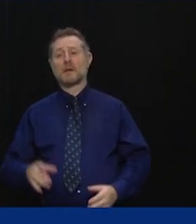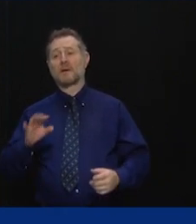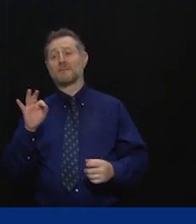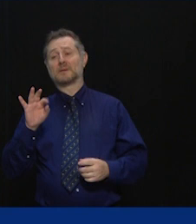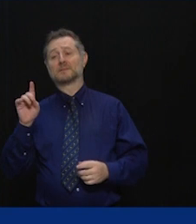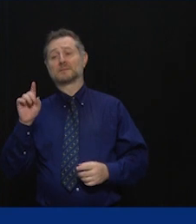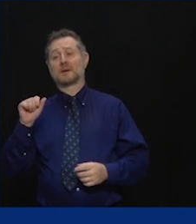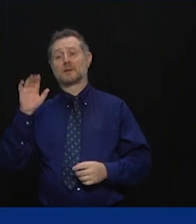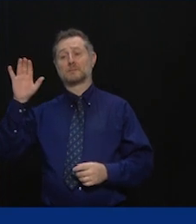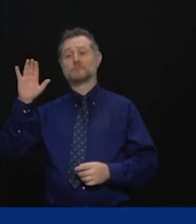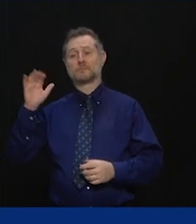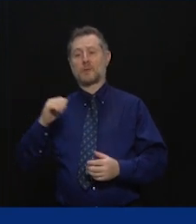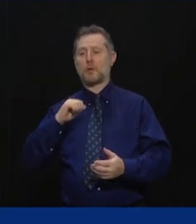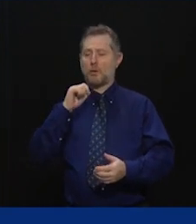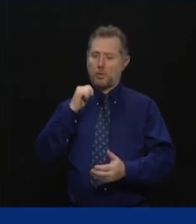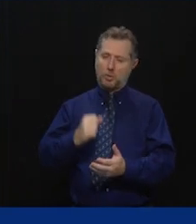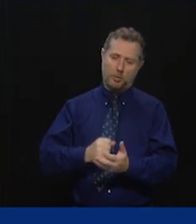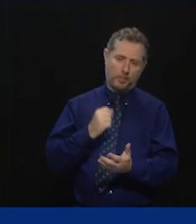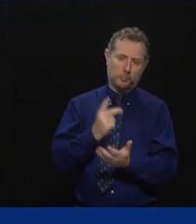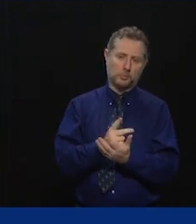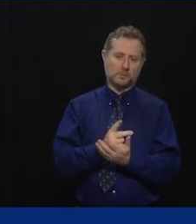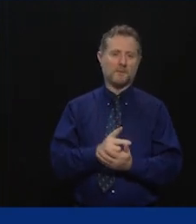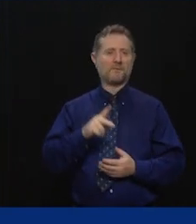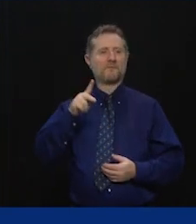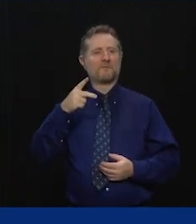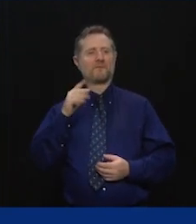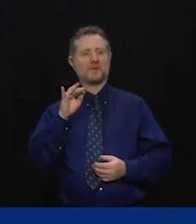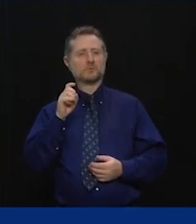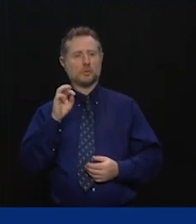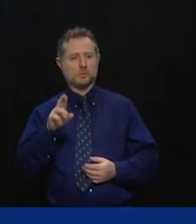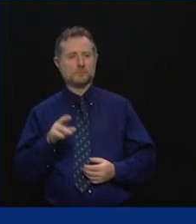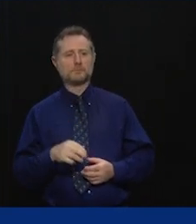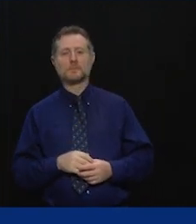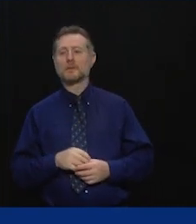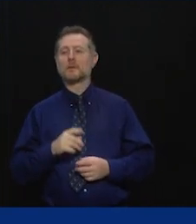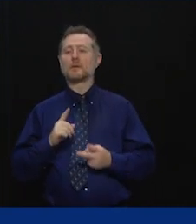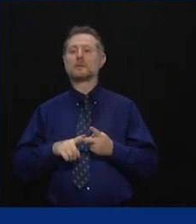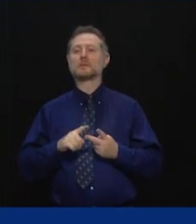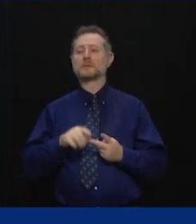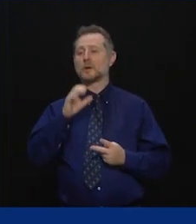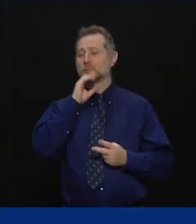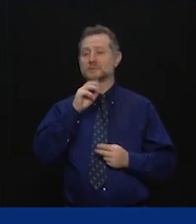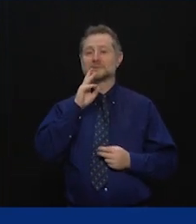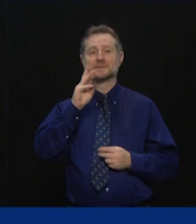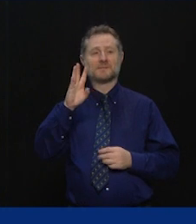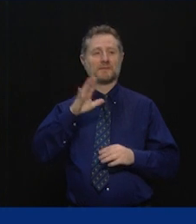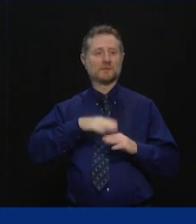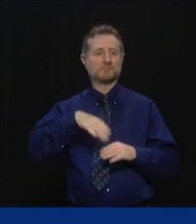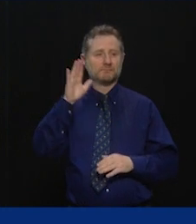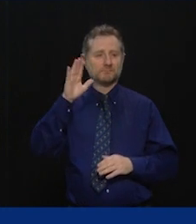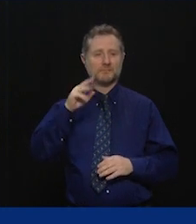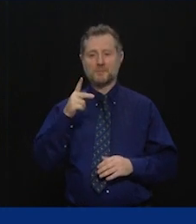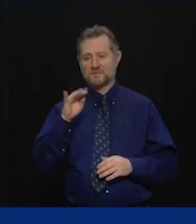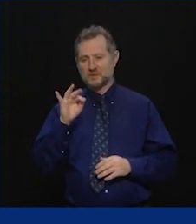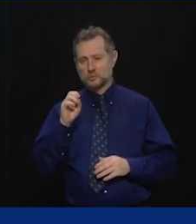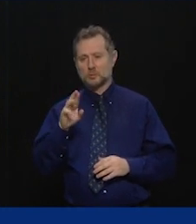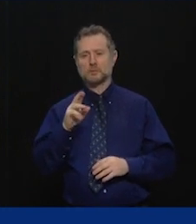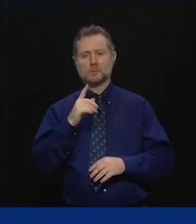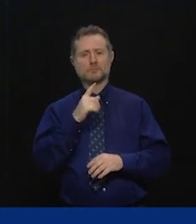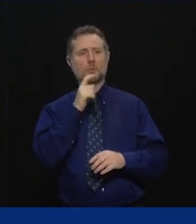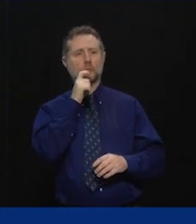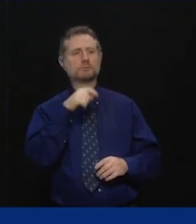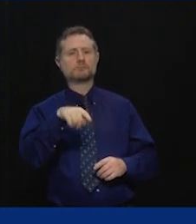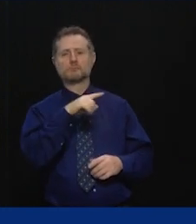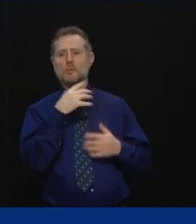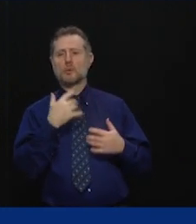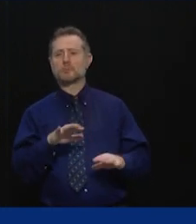who are 65, immunocompromised or other high risk. High risk, they're talking about people who are exposed, healthcare workers, people who are in grocery stores,